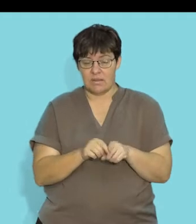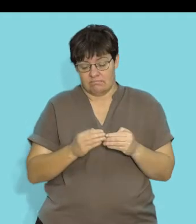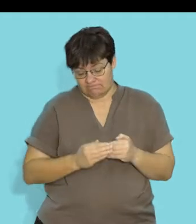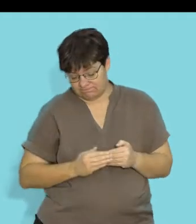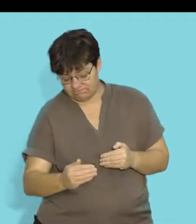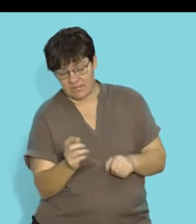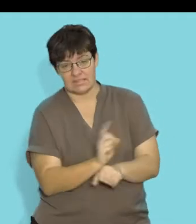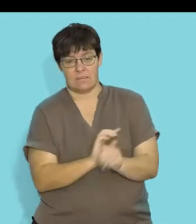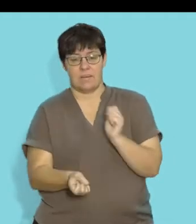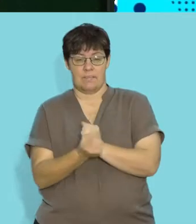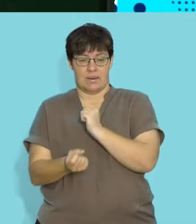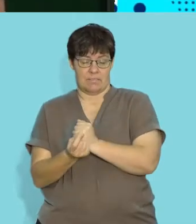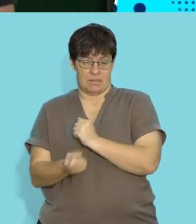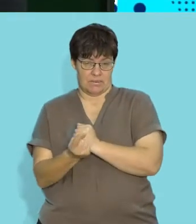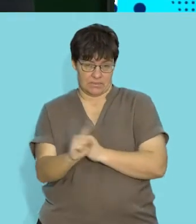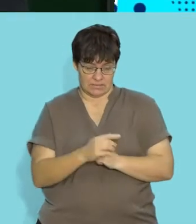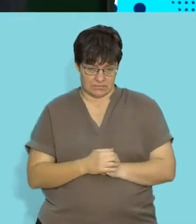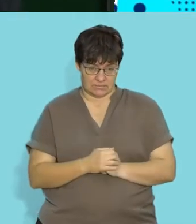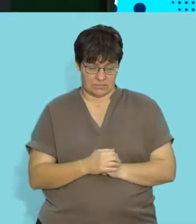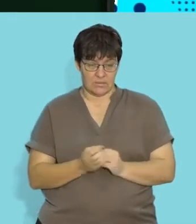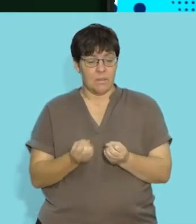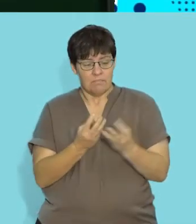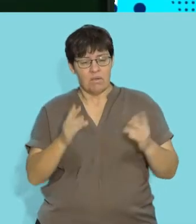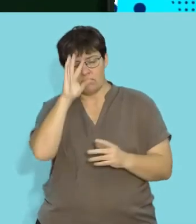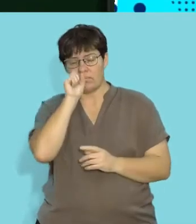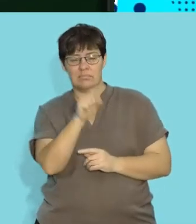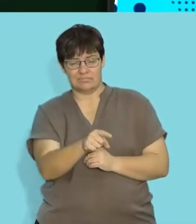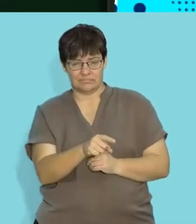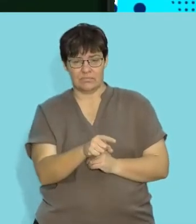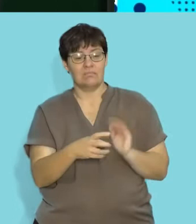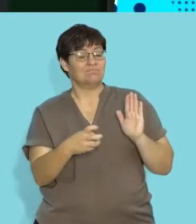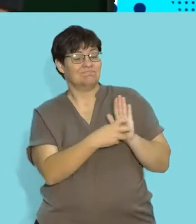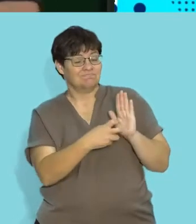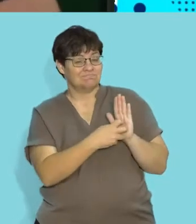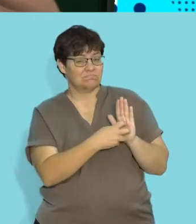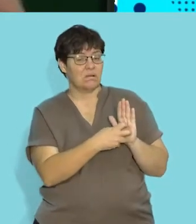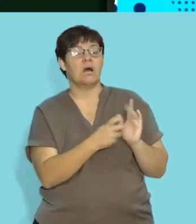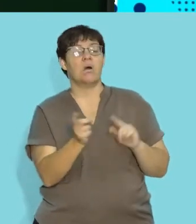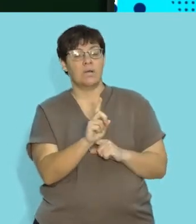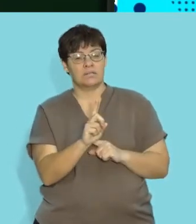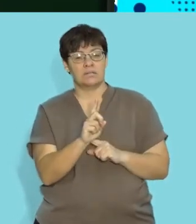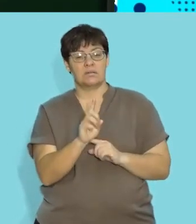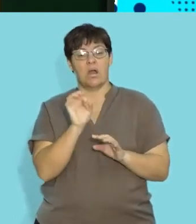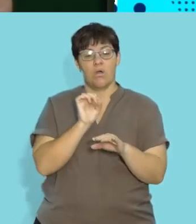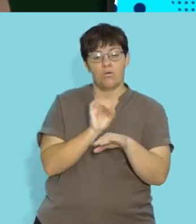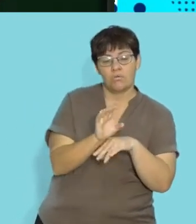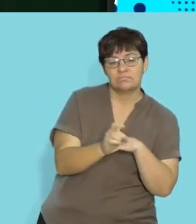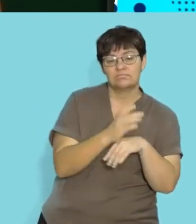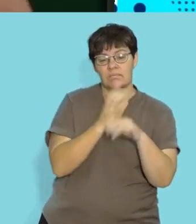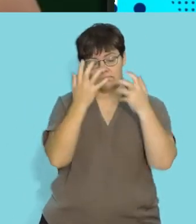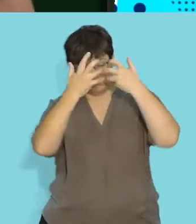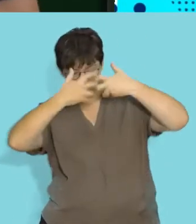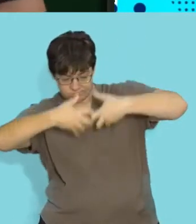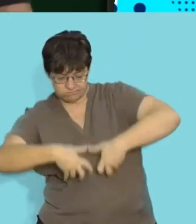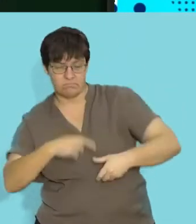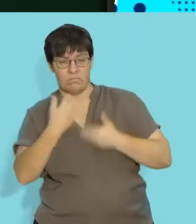time. So I often remind the learners at school to refer to these graphs and use this as a consolidation of all of